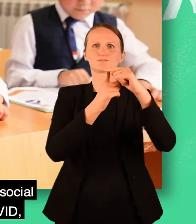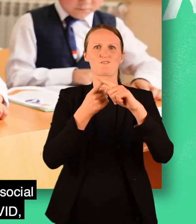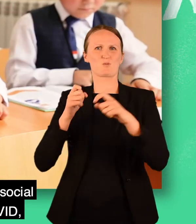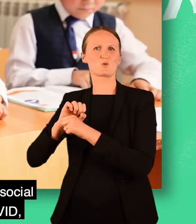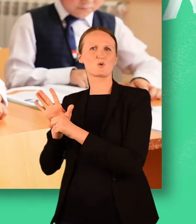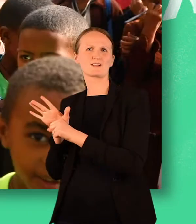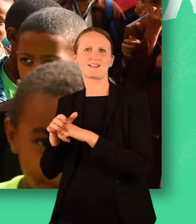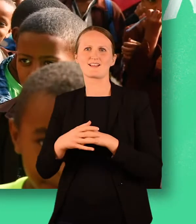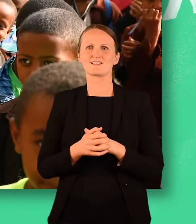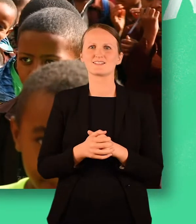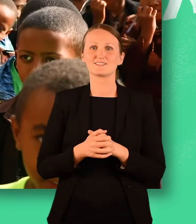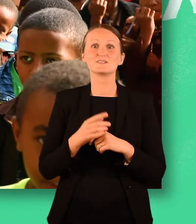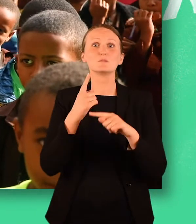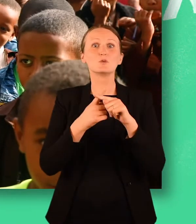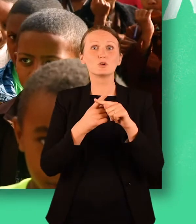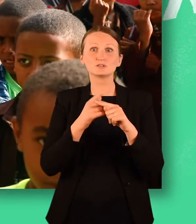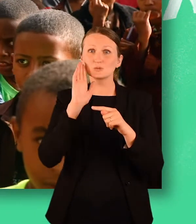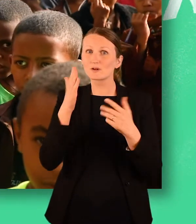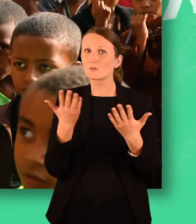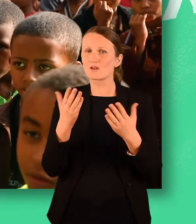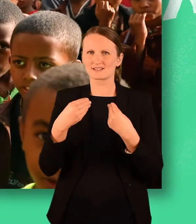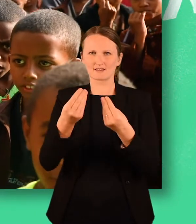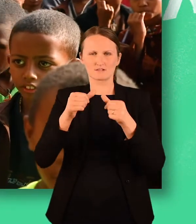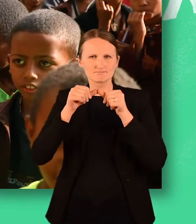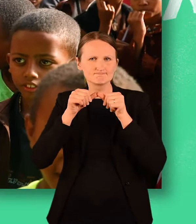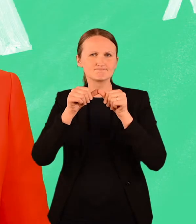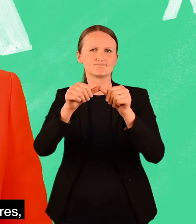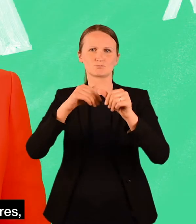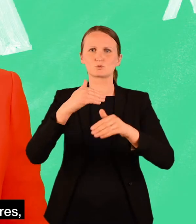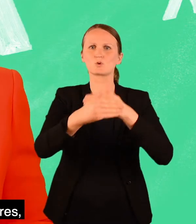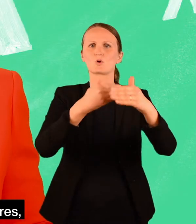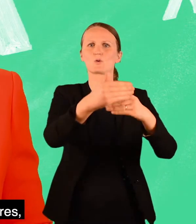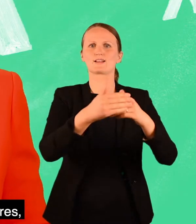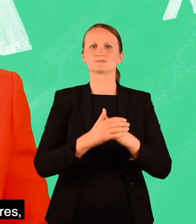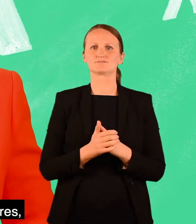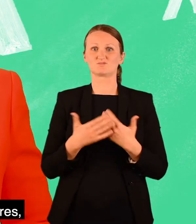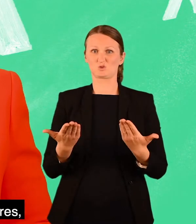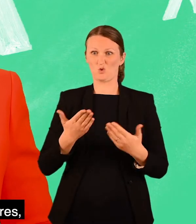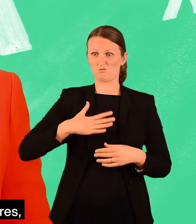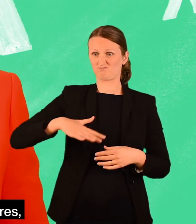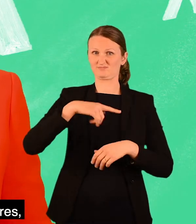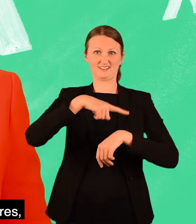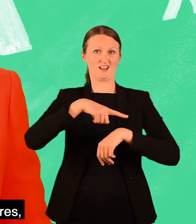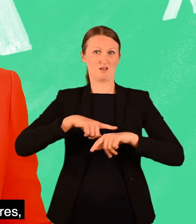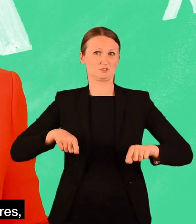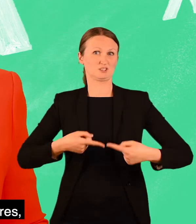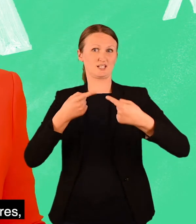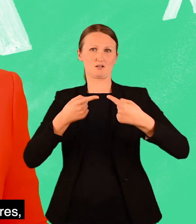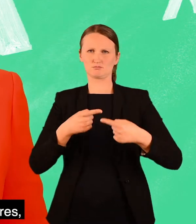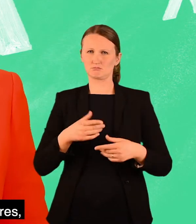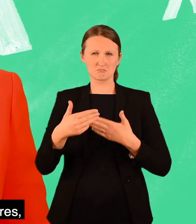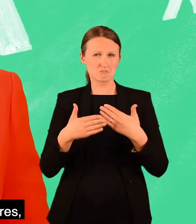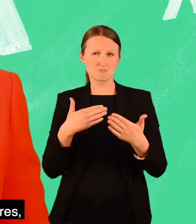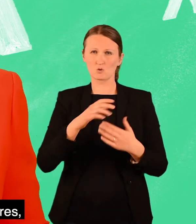from COVID, and one which will drive sustained progress. The challenges of our times know no borders